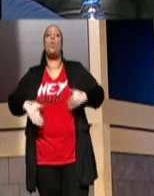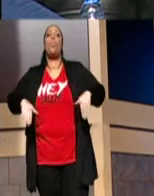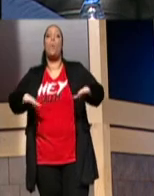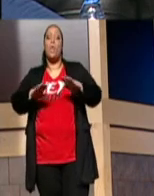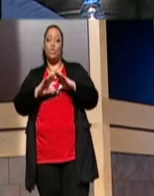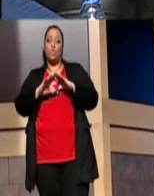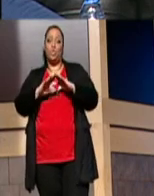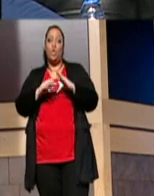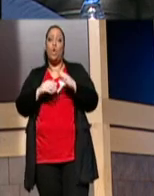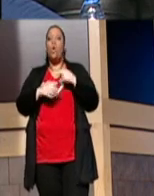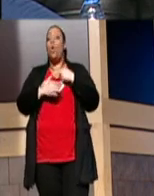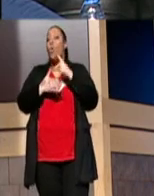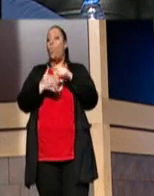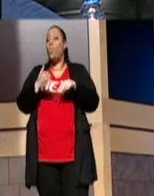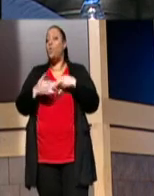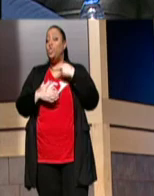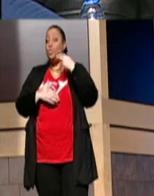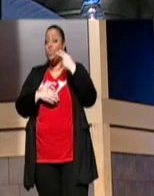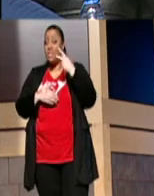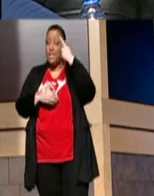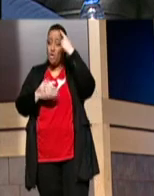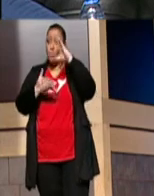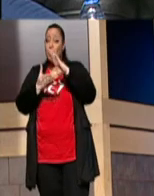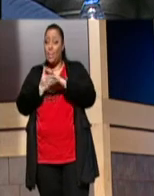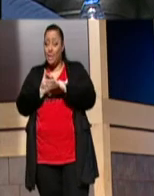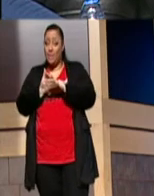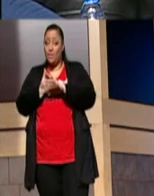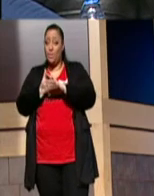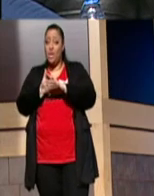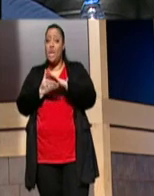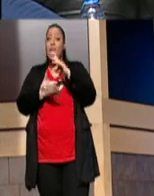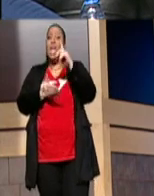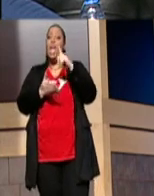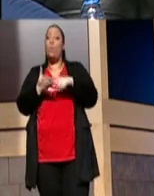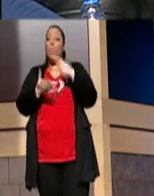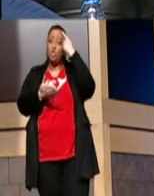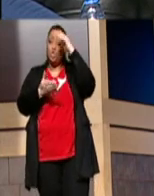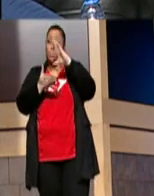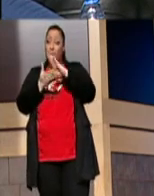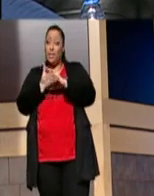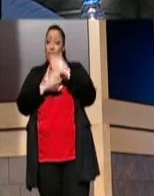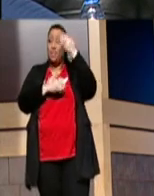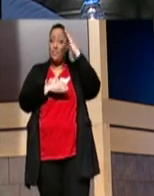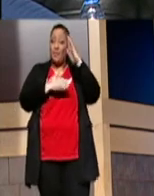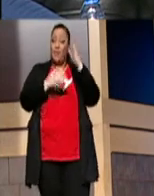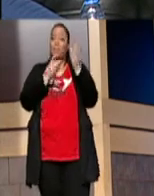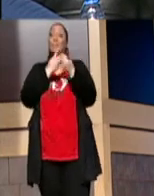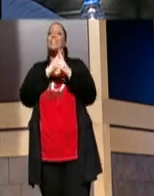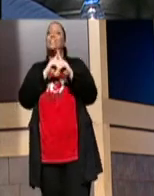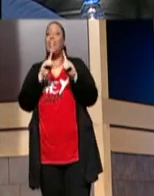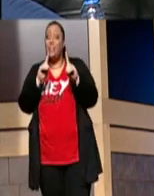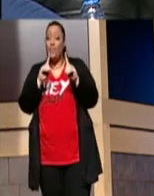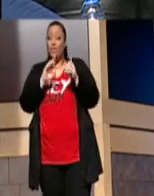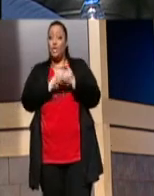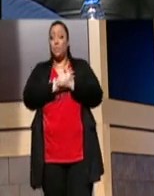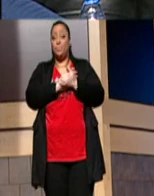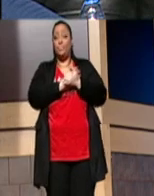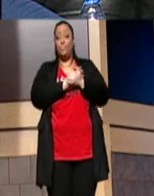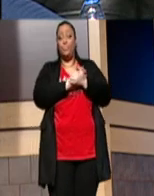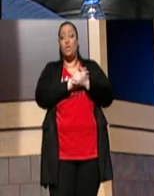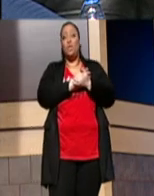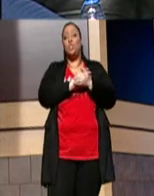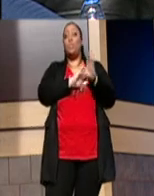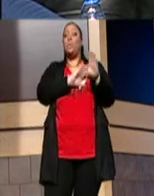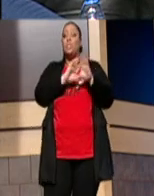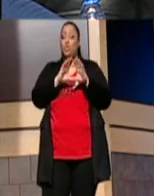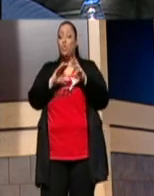because what you see, you believe. And what you believe, God delivers. So what we have to do is